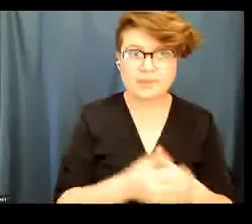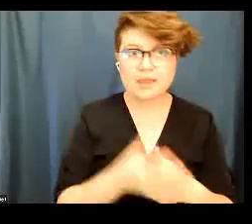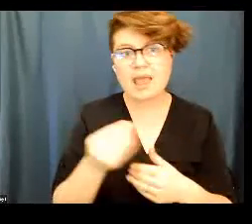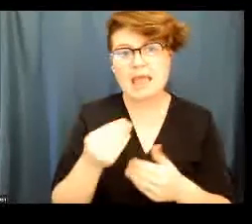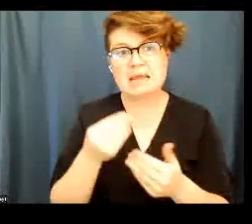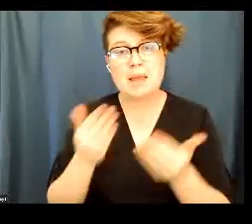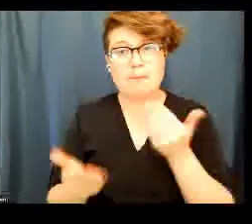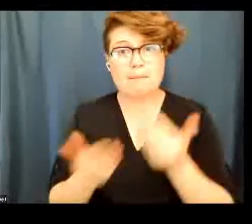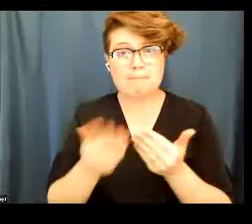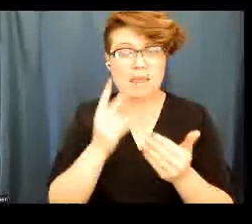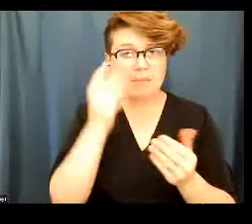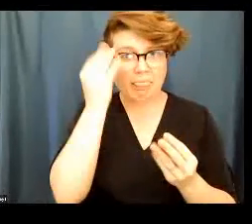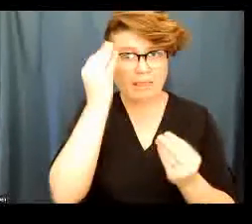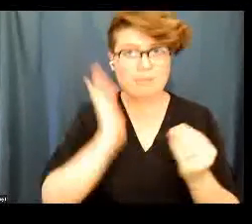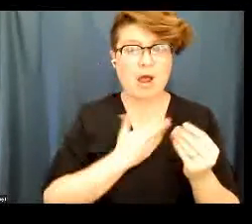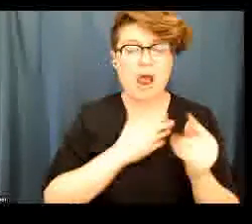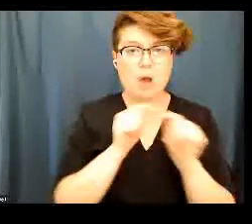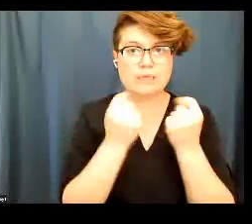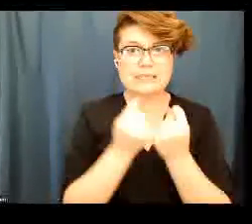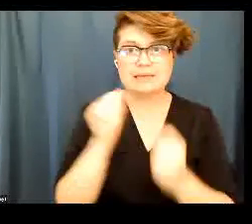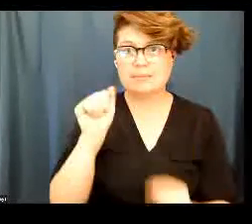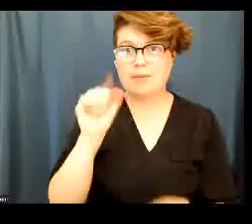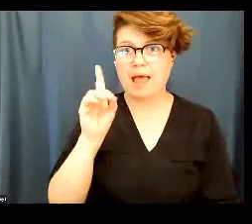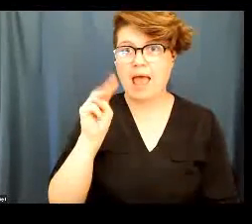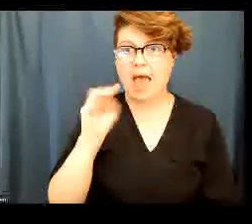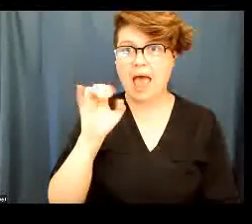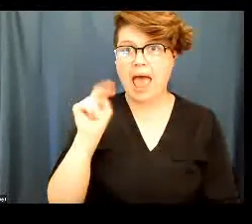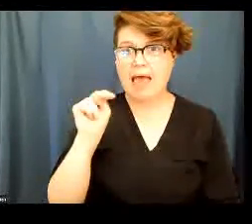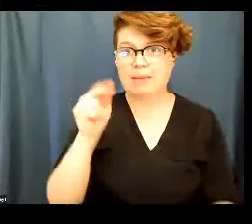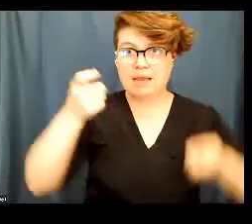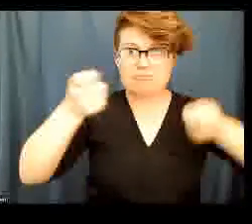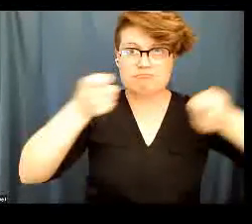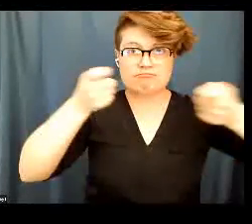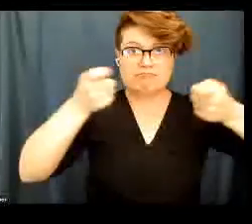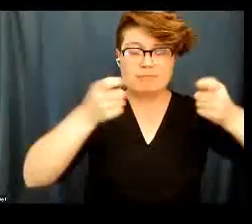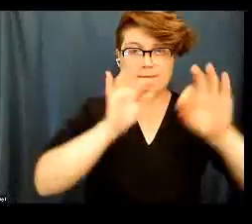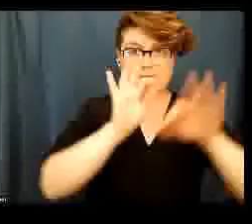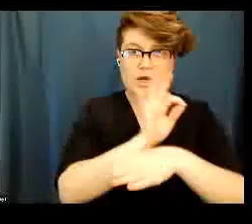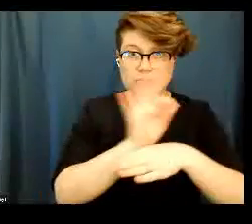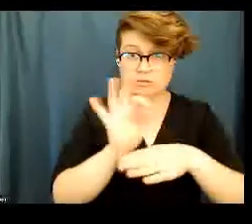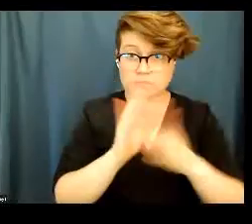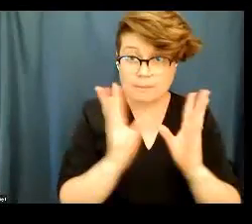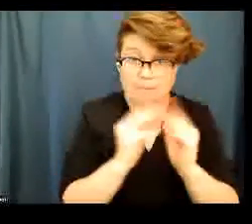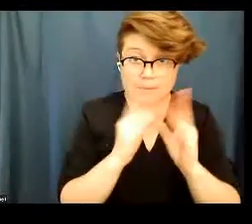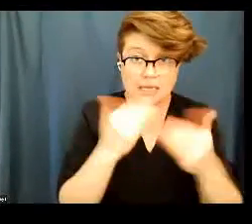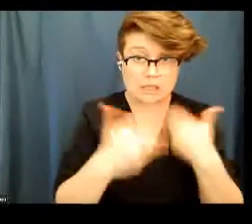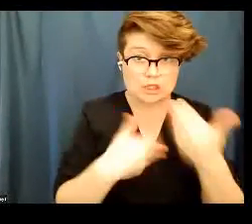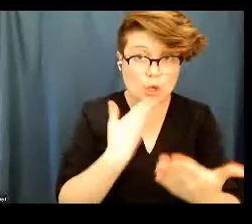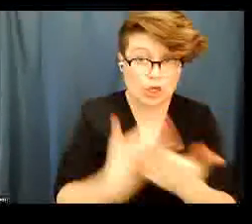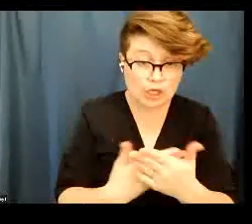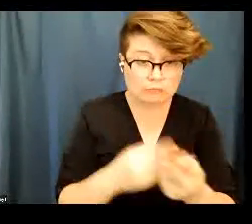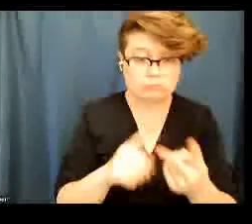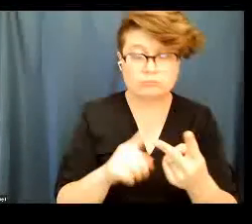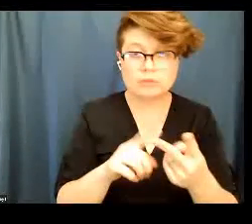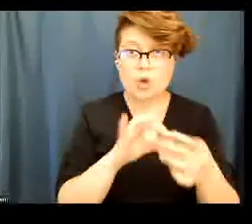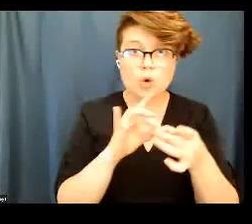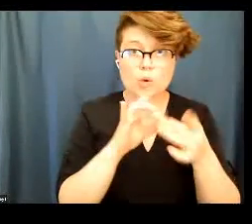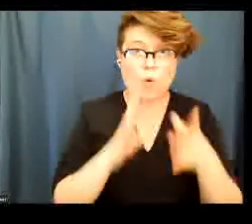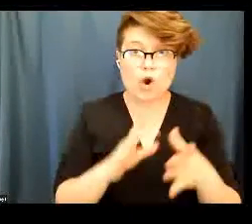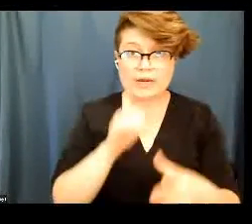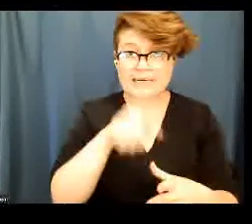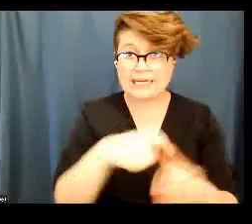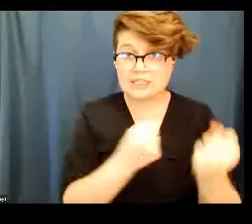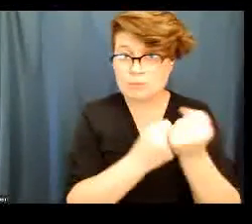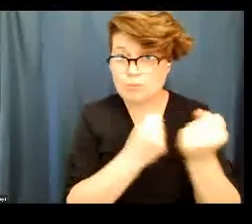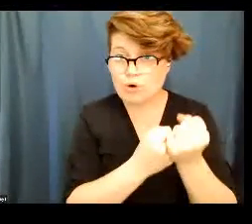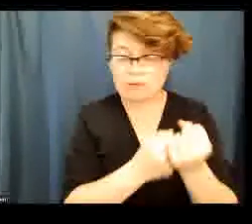team's administrative functions, right? So how are the meetings going? Does the SART coordinator need support? And